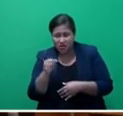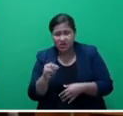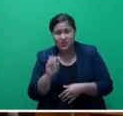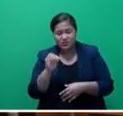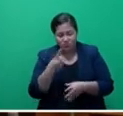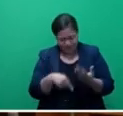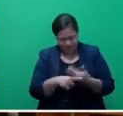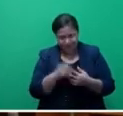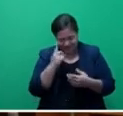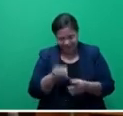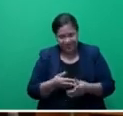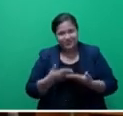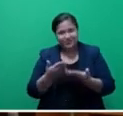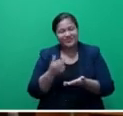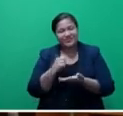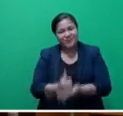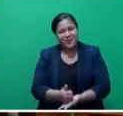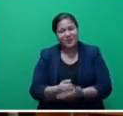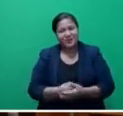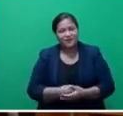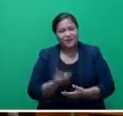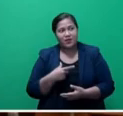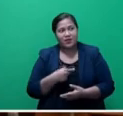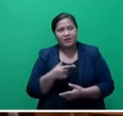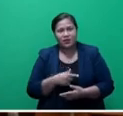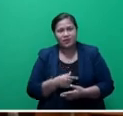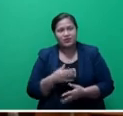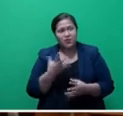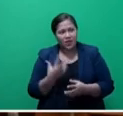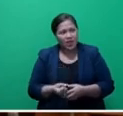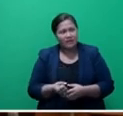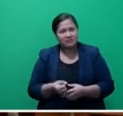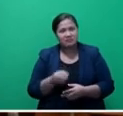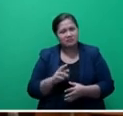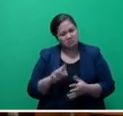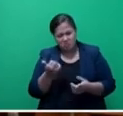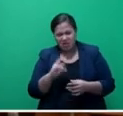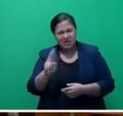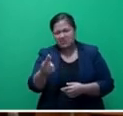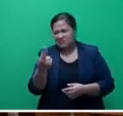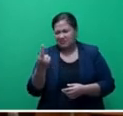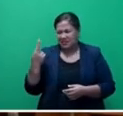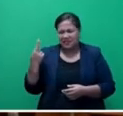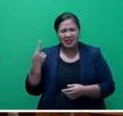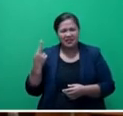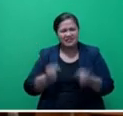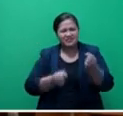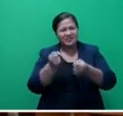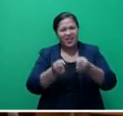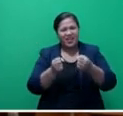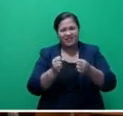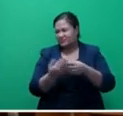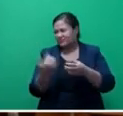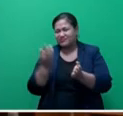of it straight away. We've had to reverse onto vehicles, and we haven't had an issue. I don't think reversing is actually a safety issue, sir.